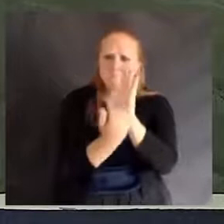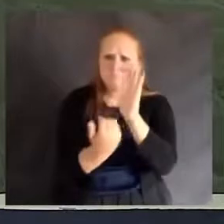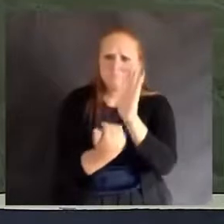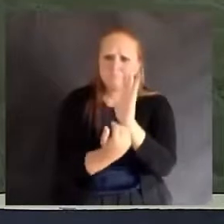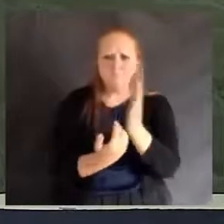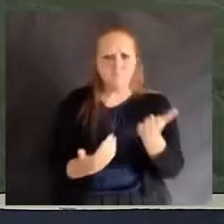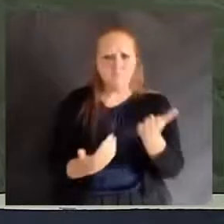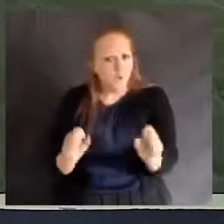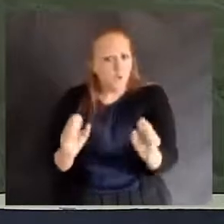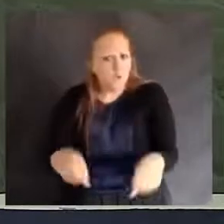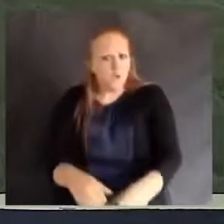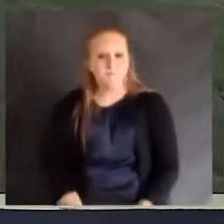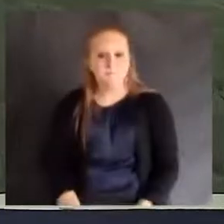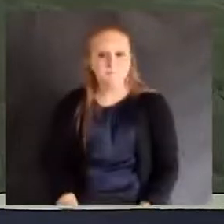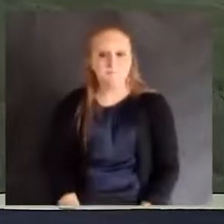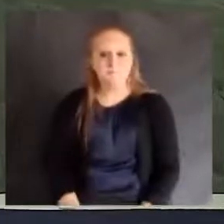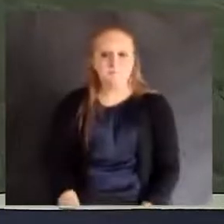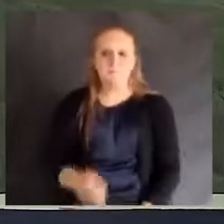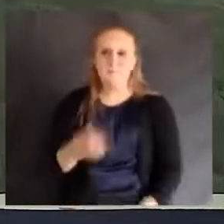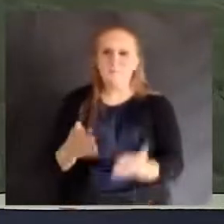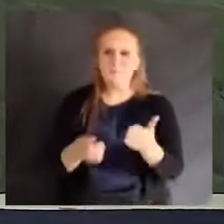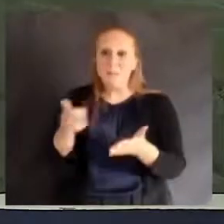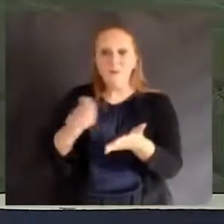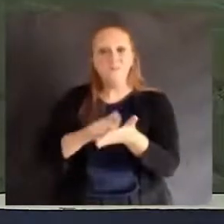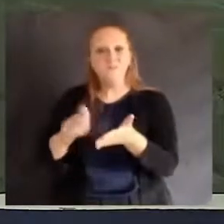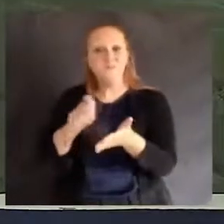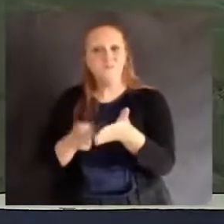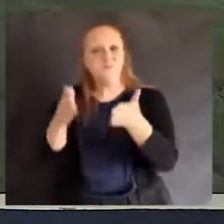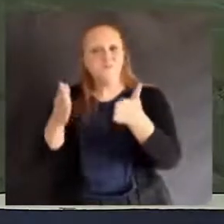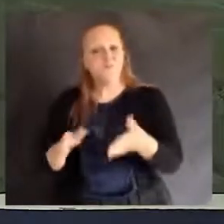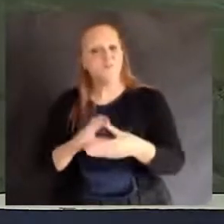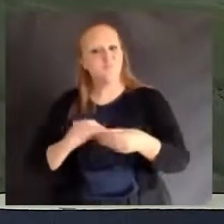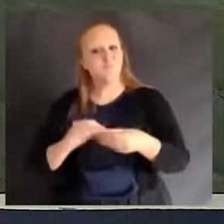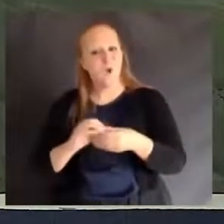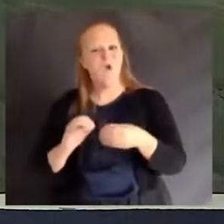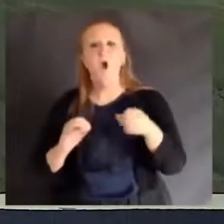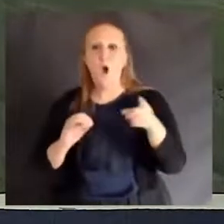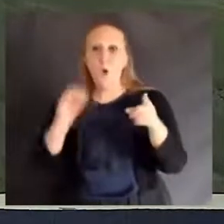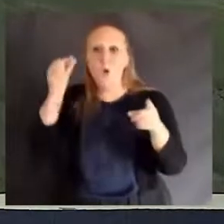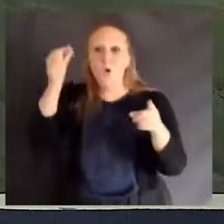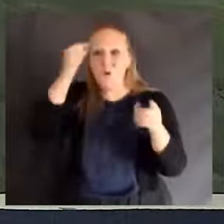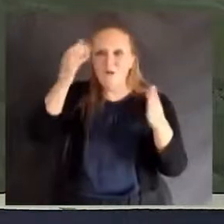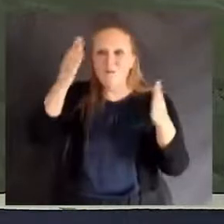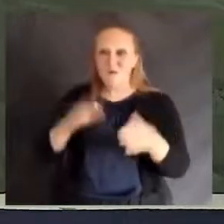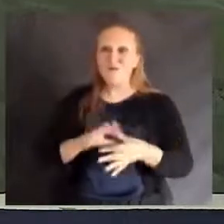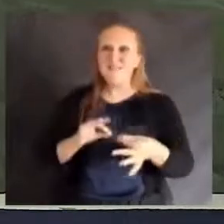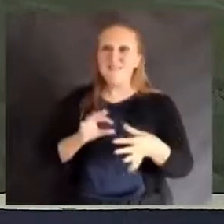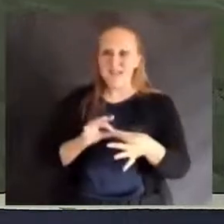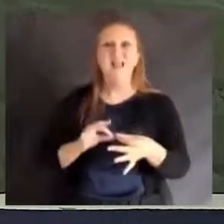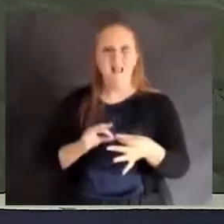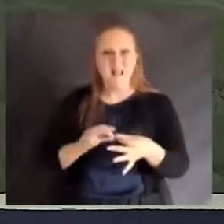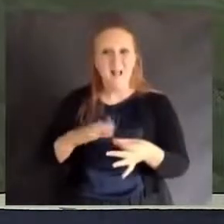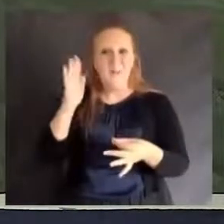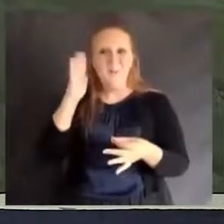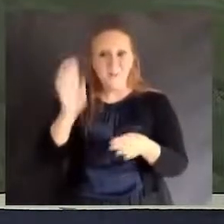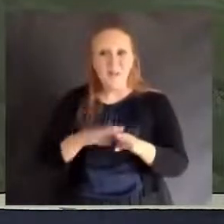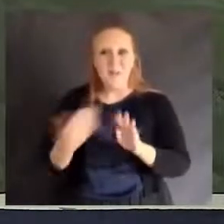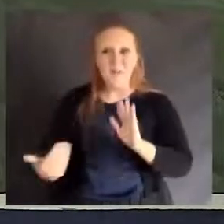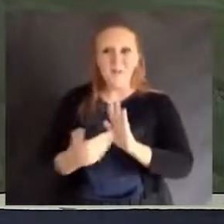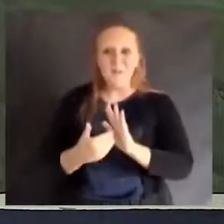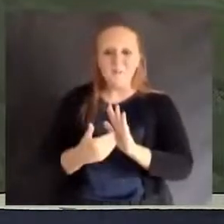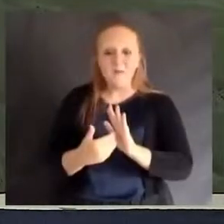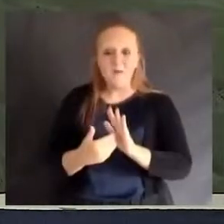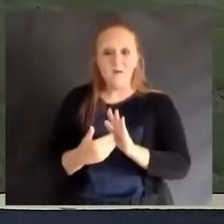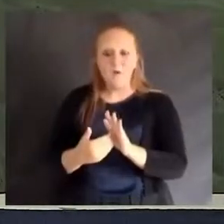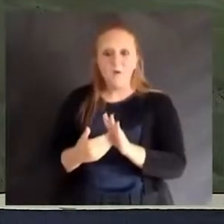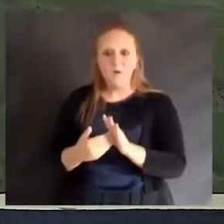write a story. Oh, Cuomo said today he's planning to reopen. I am planning to